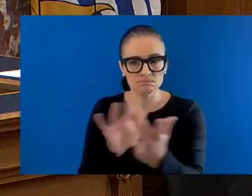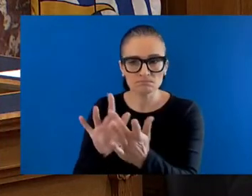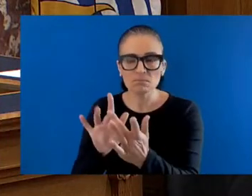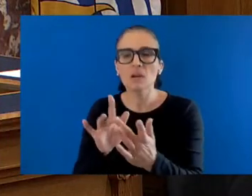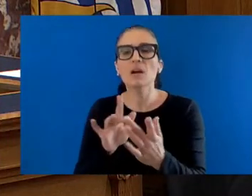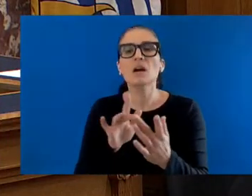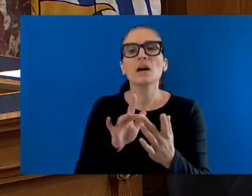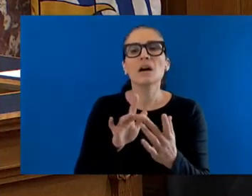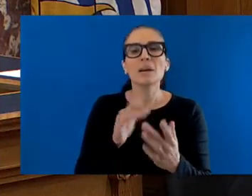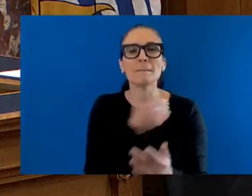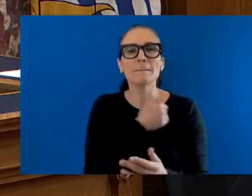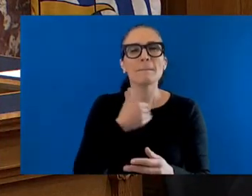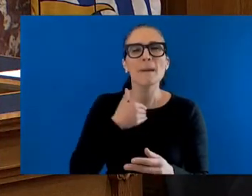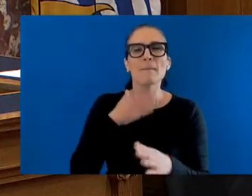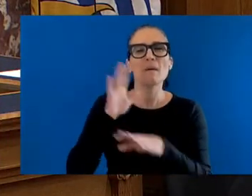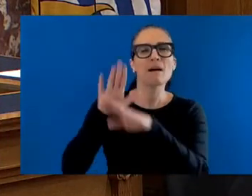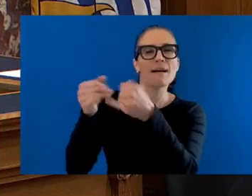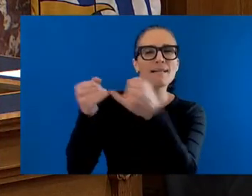Minister Baer.